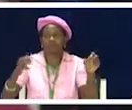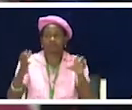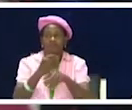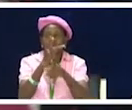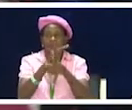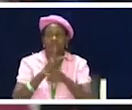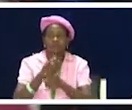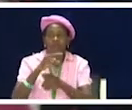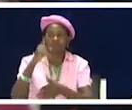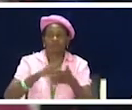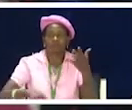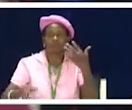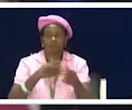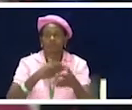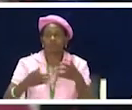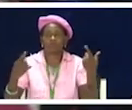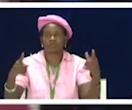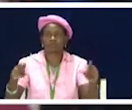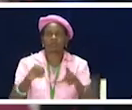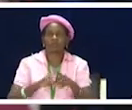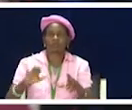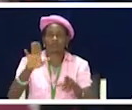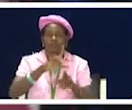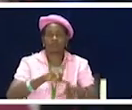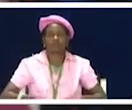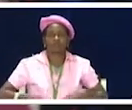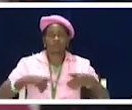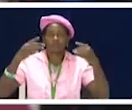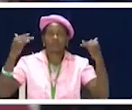of whatever is happening in your life now.